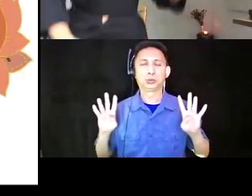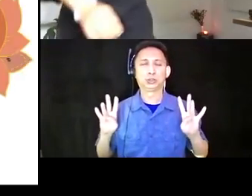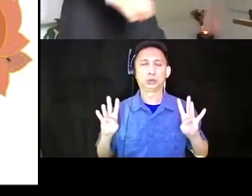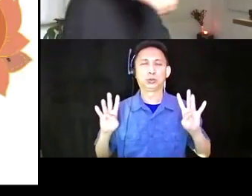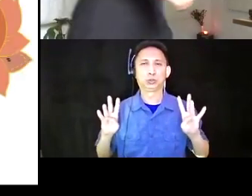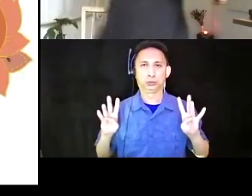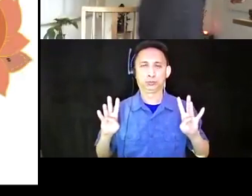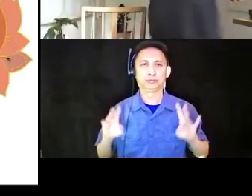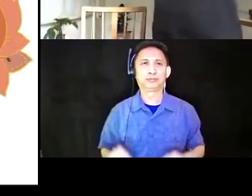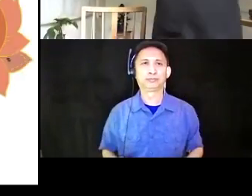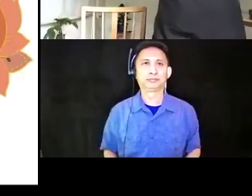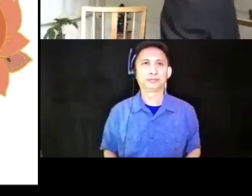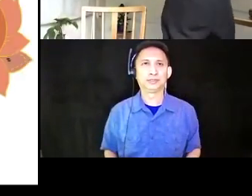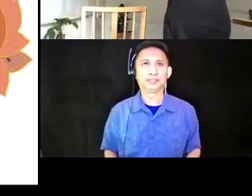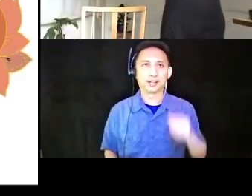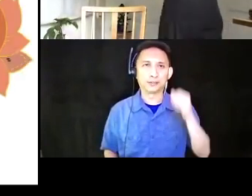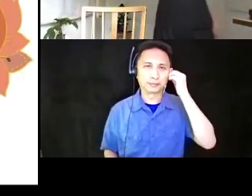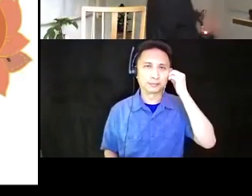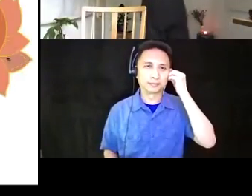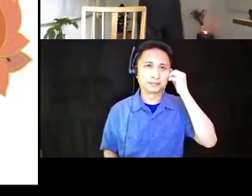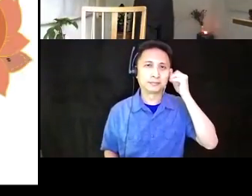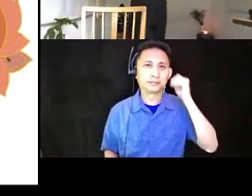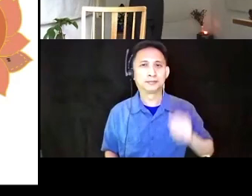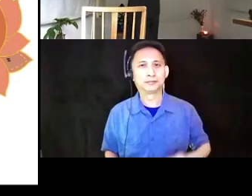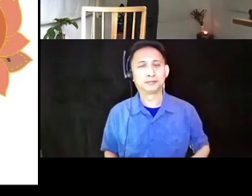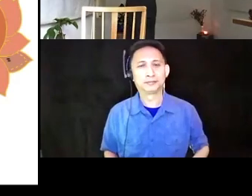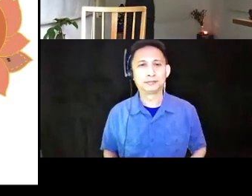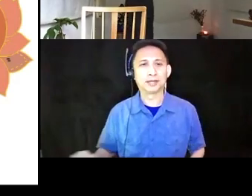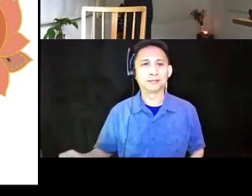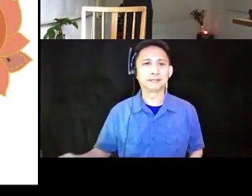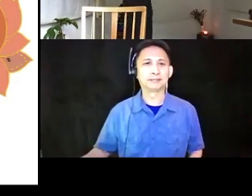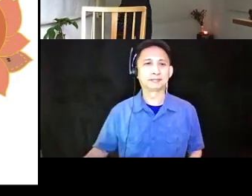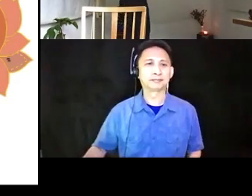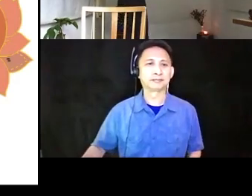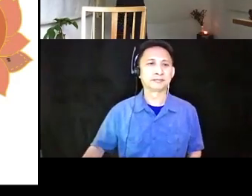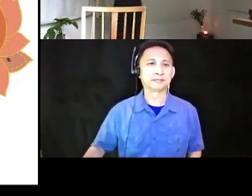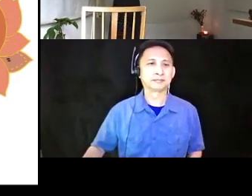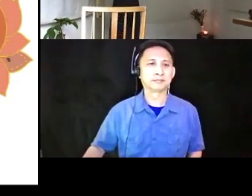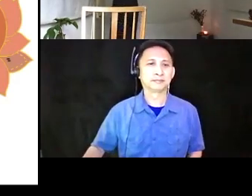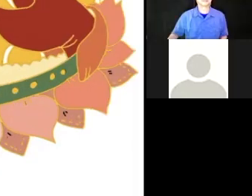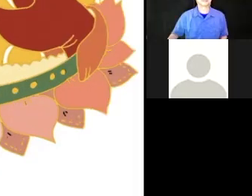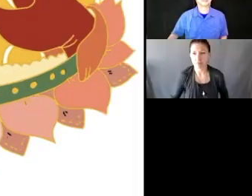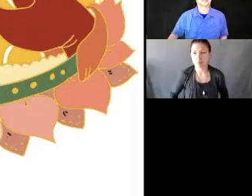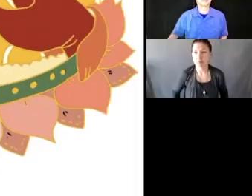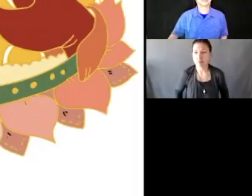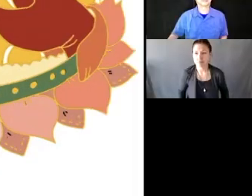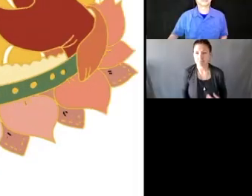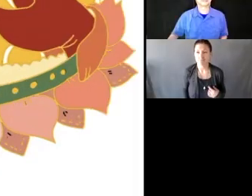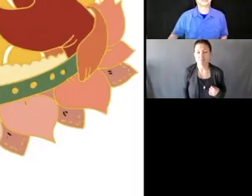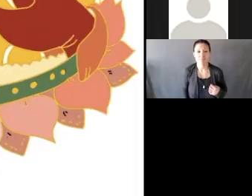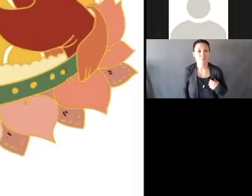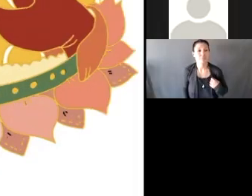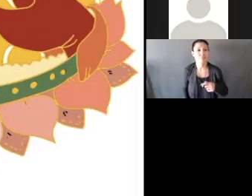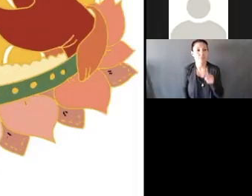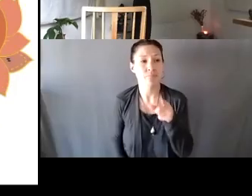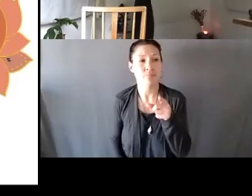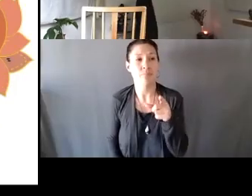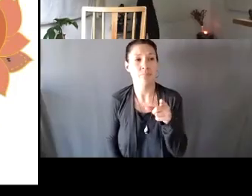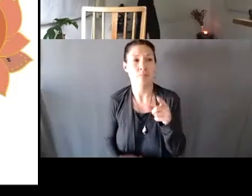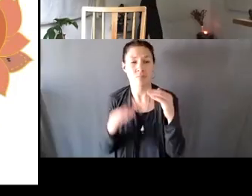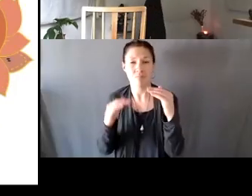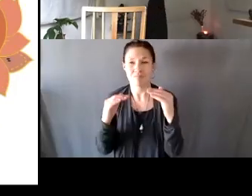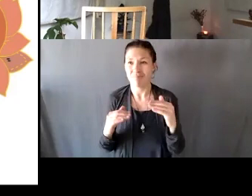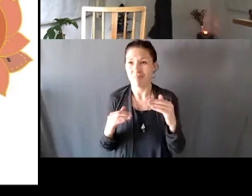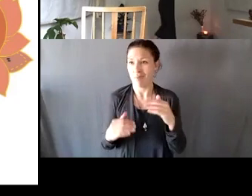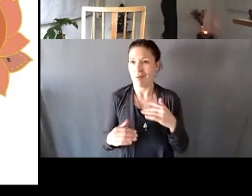The next one we have is for the heart. The mudra that we have for this is the lotus mudra, which you can see, it's very